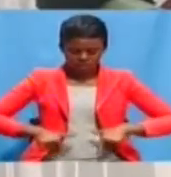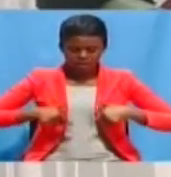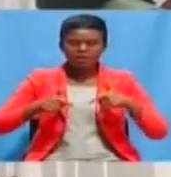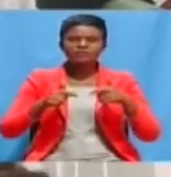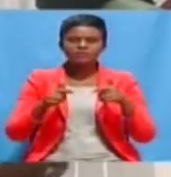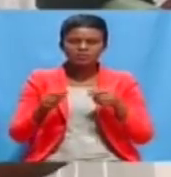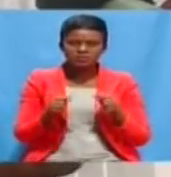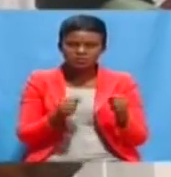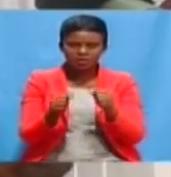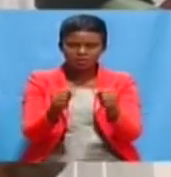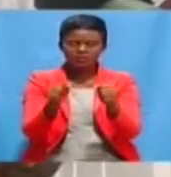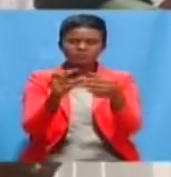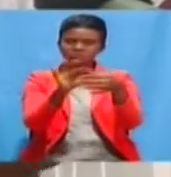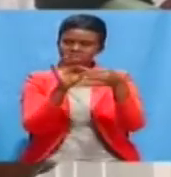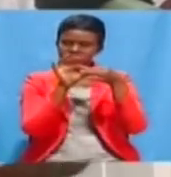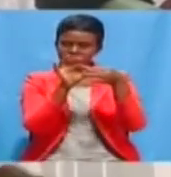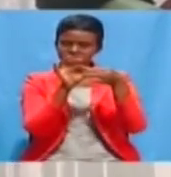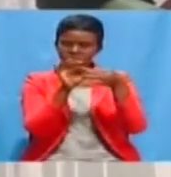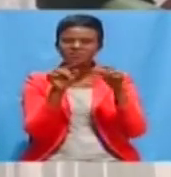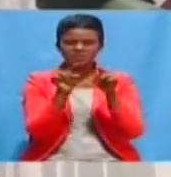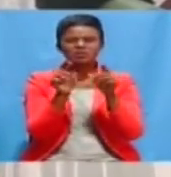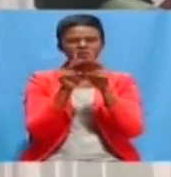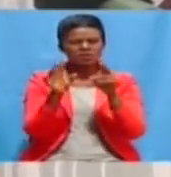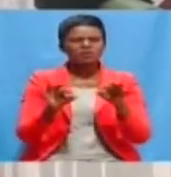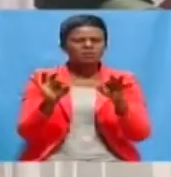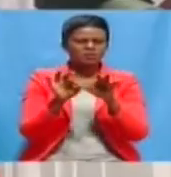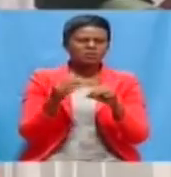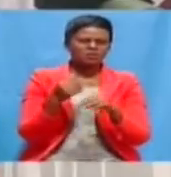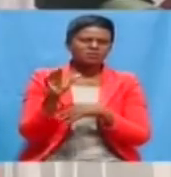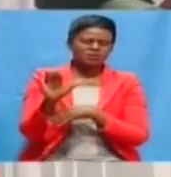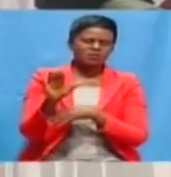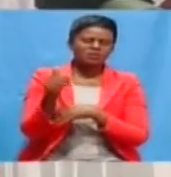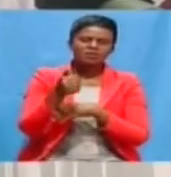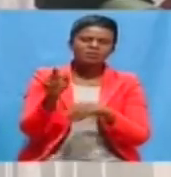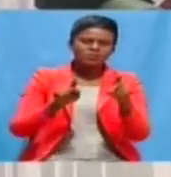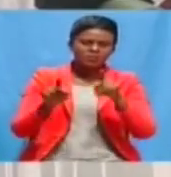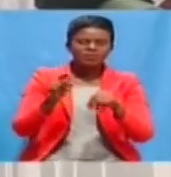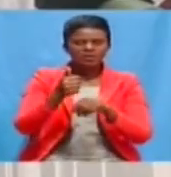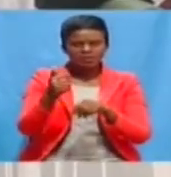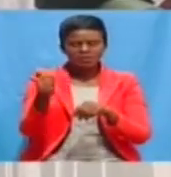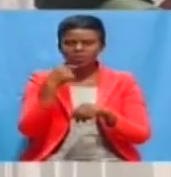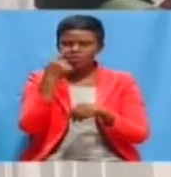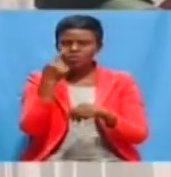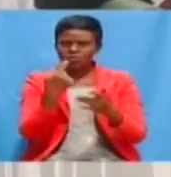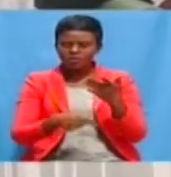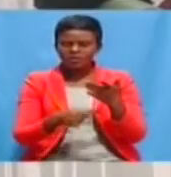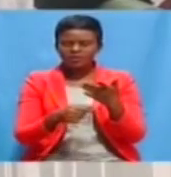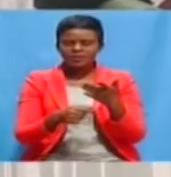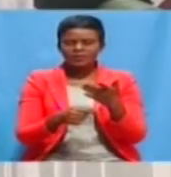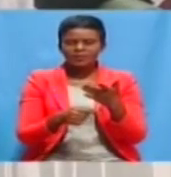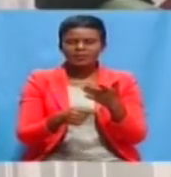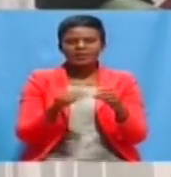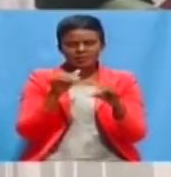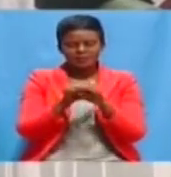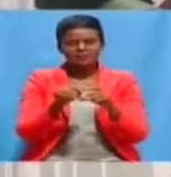lifestyle to unite and to value other people that have been created in the